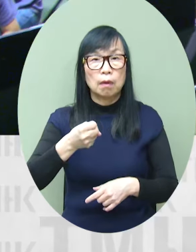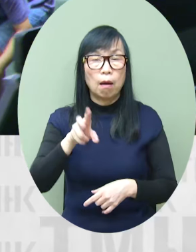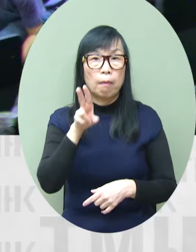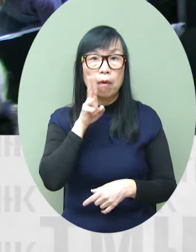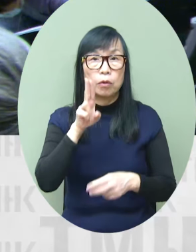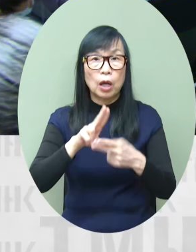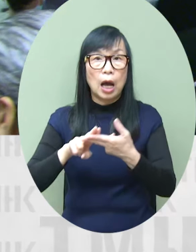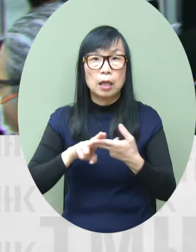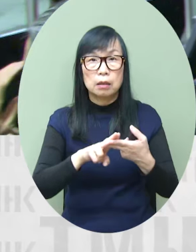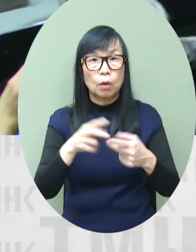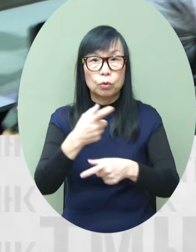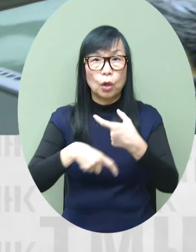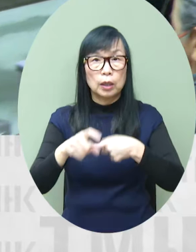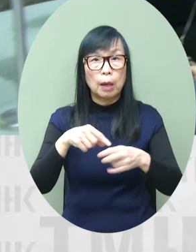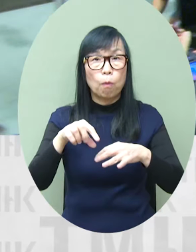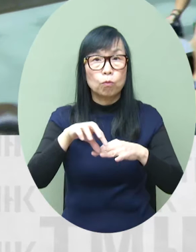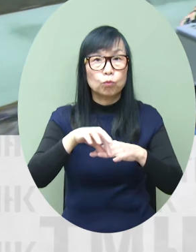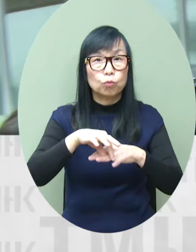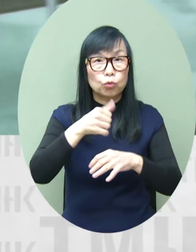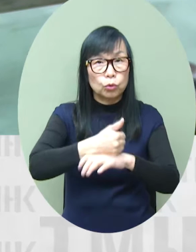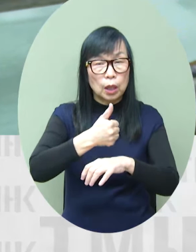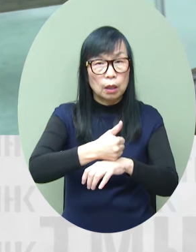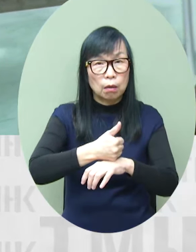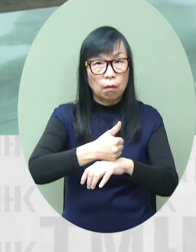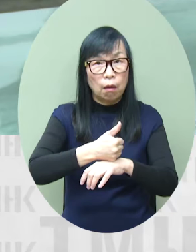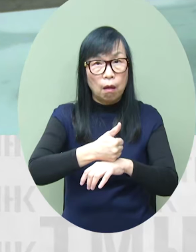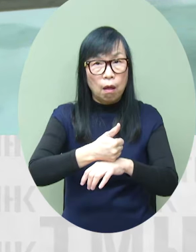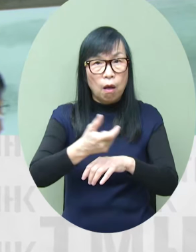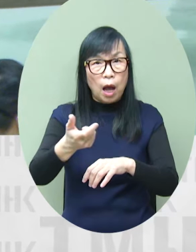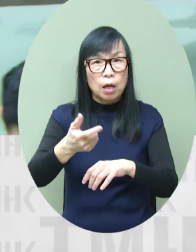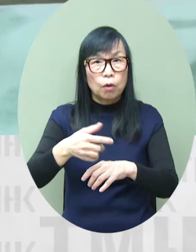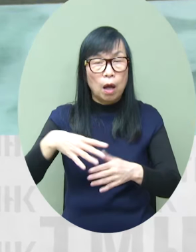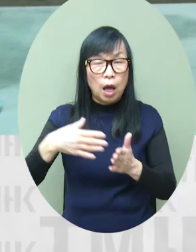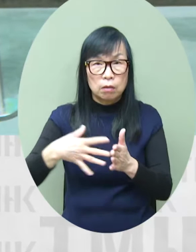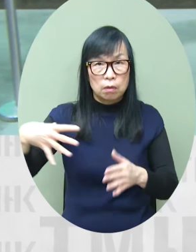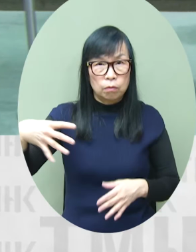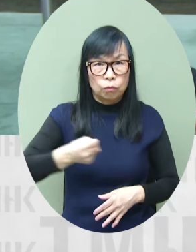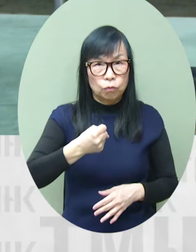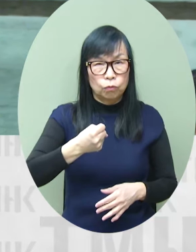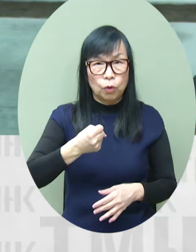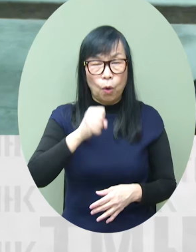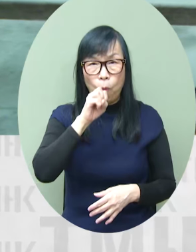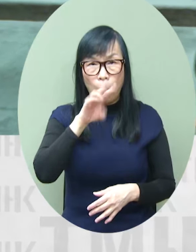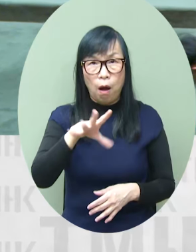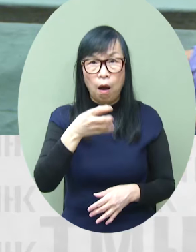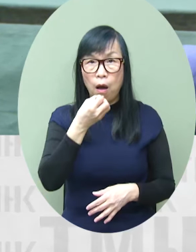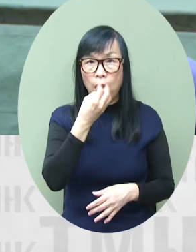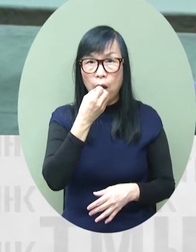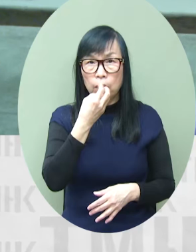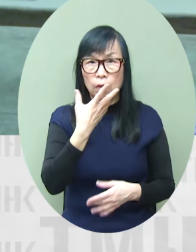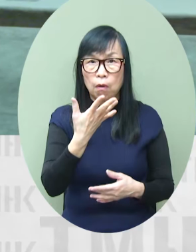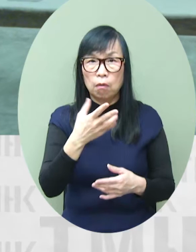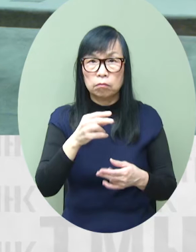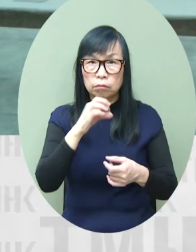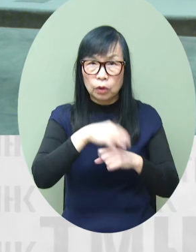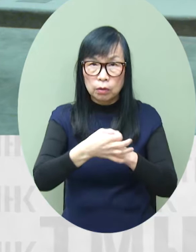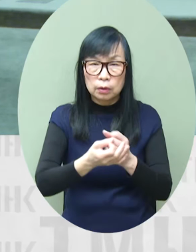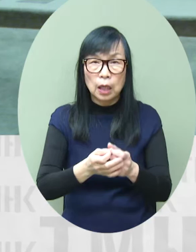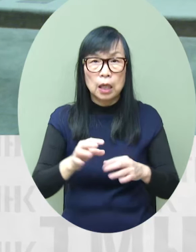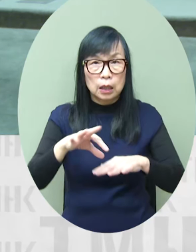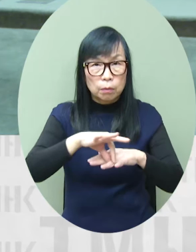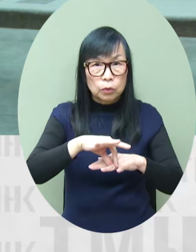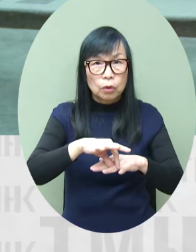forward, Hong Kong's status as an international financial center is increasingly at risk. And also at the same time, the government